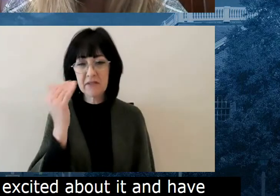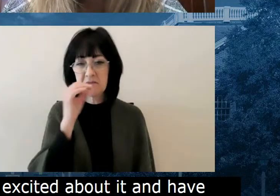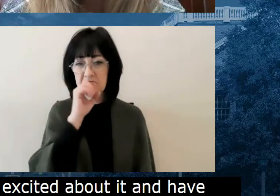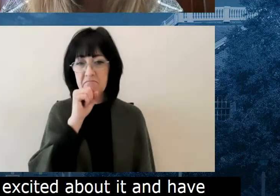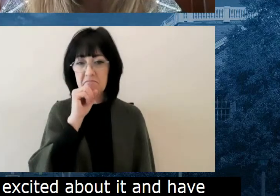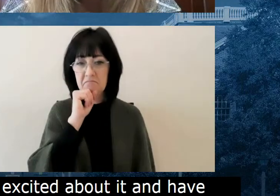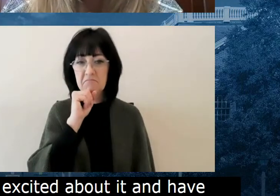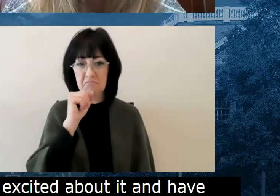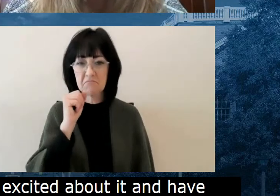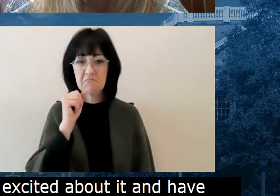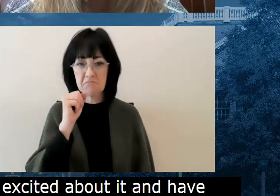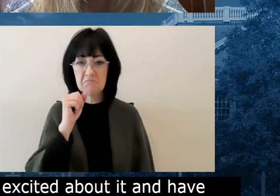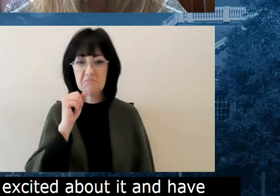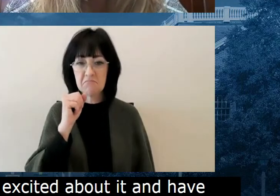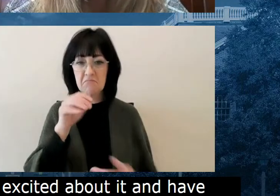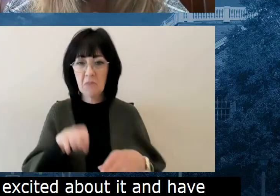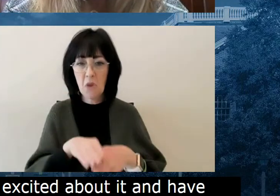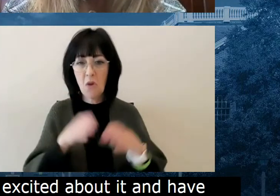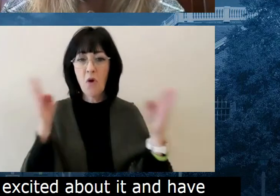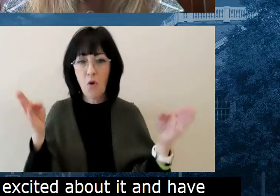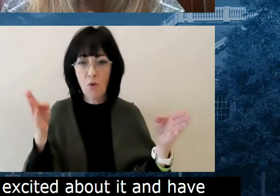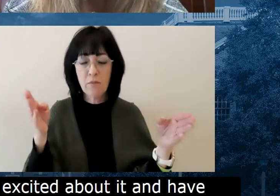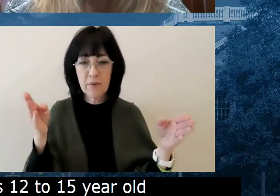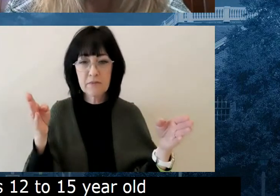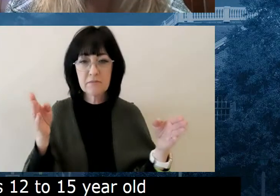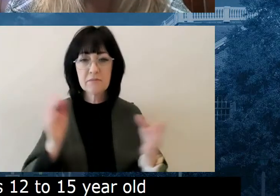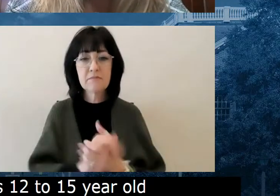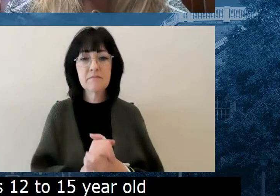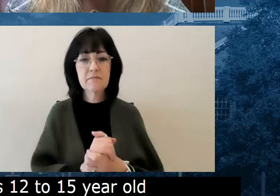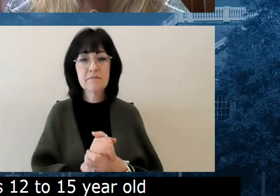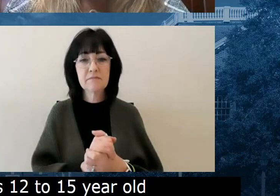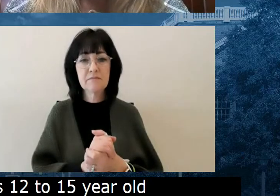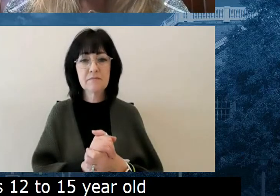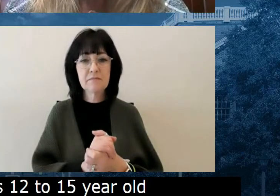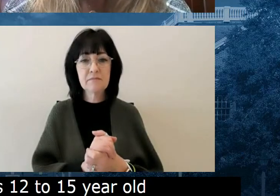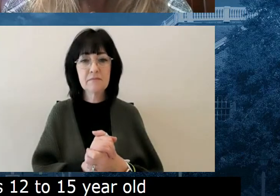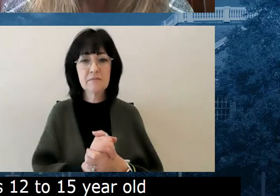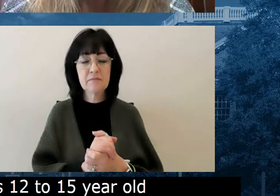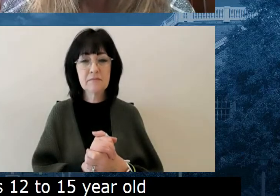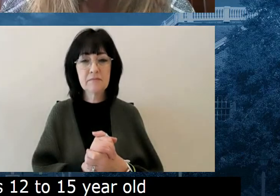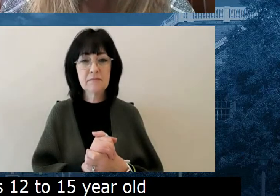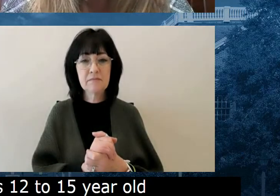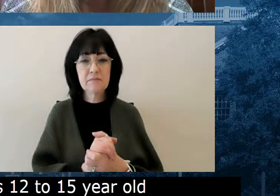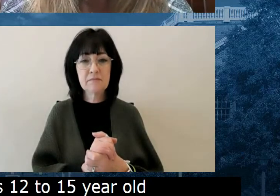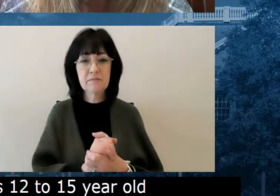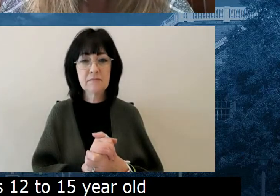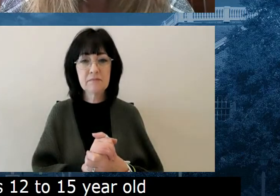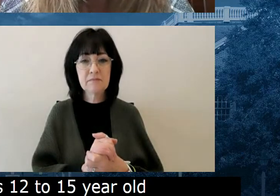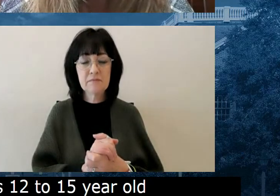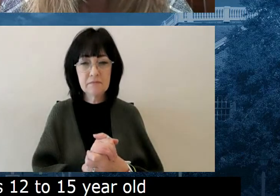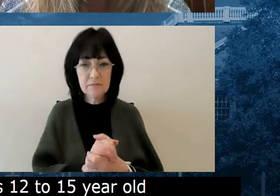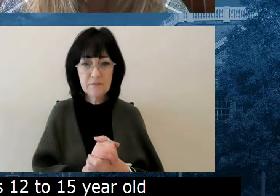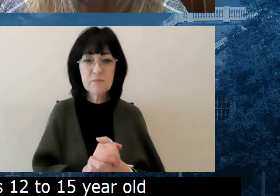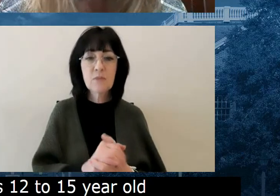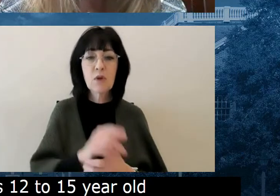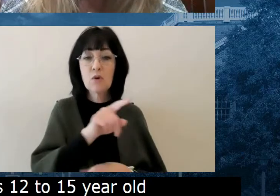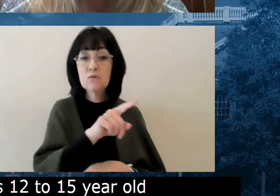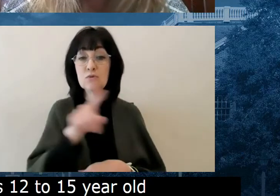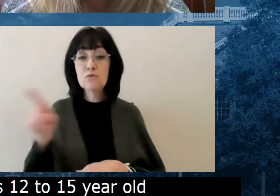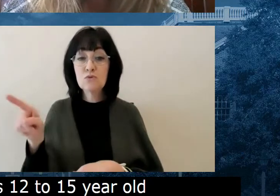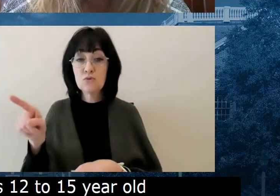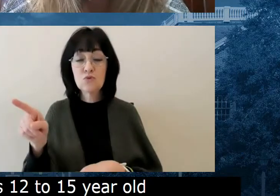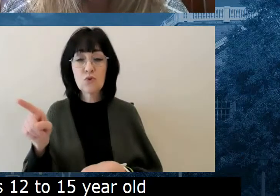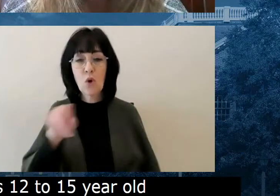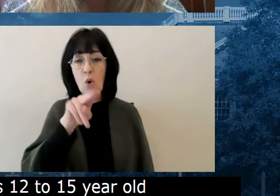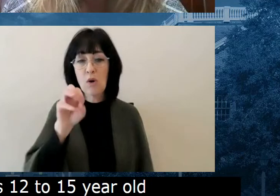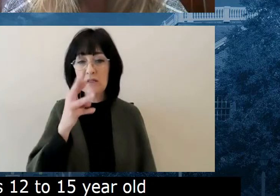So health homes, medical homes, are a great place for children to get vaccinated. We know